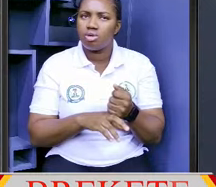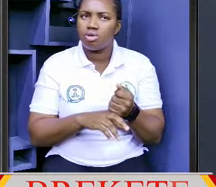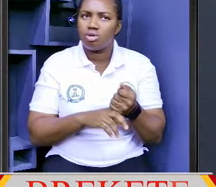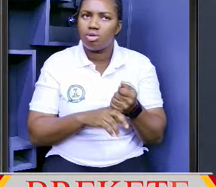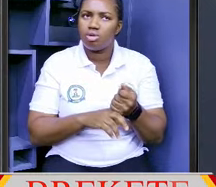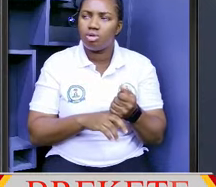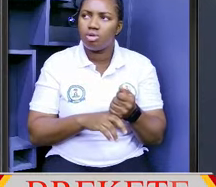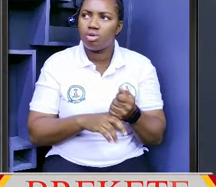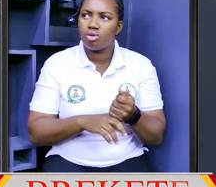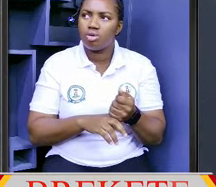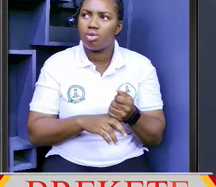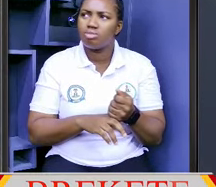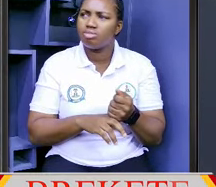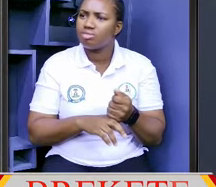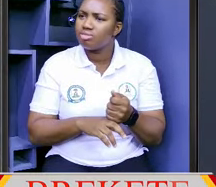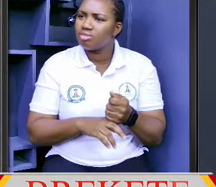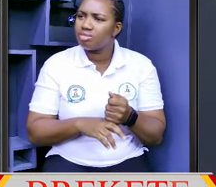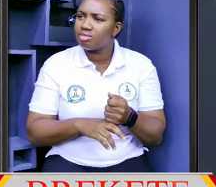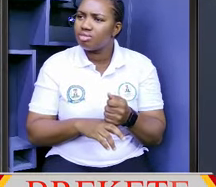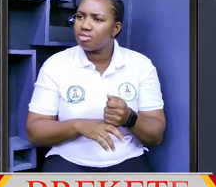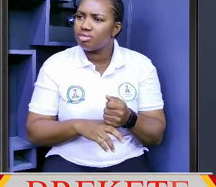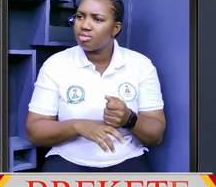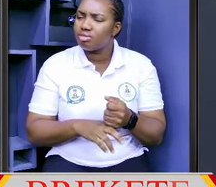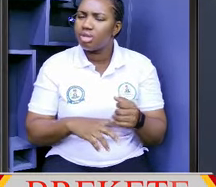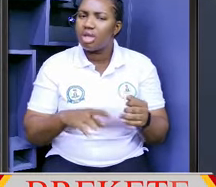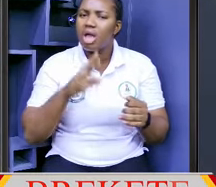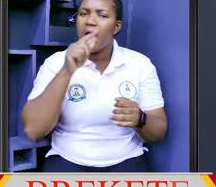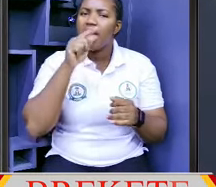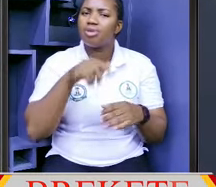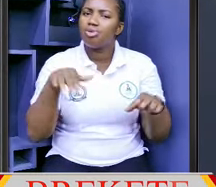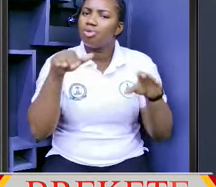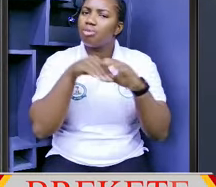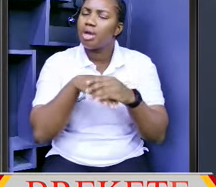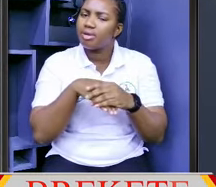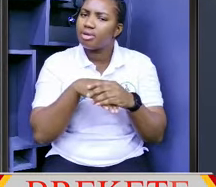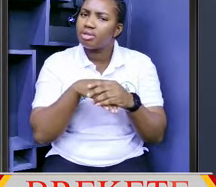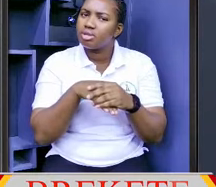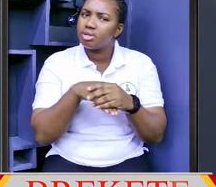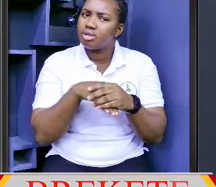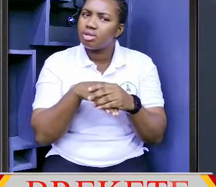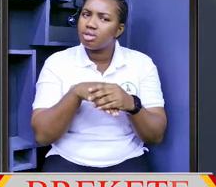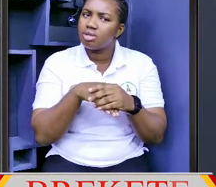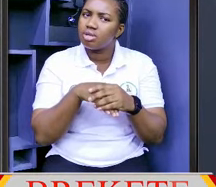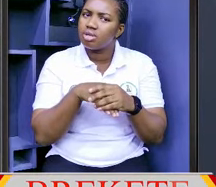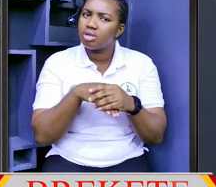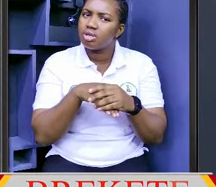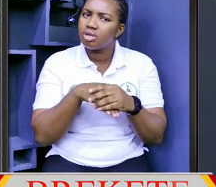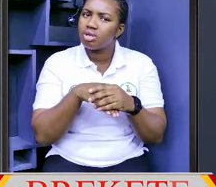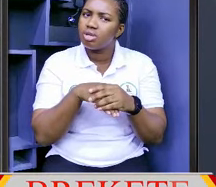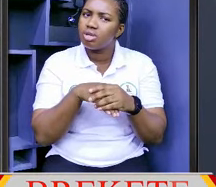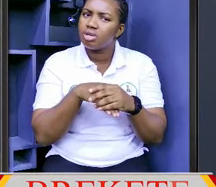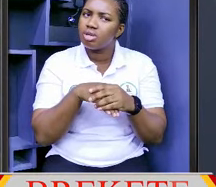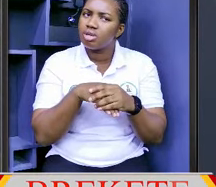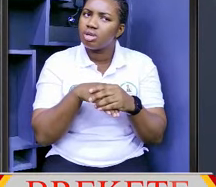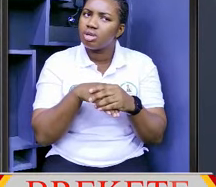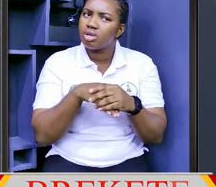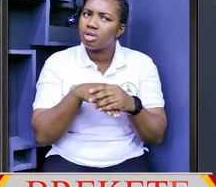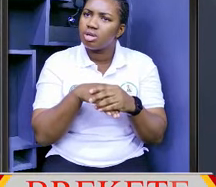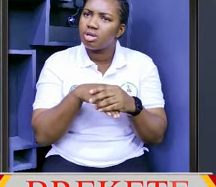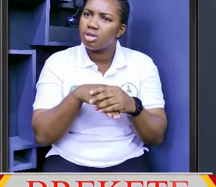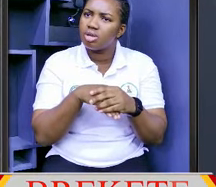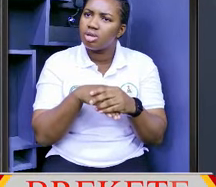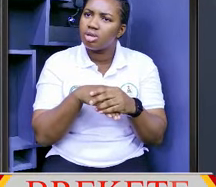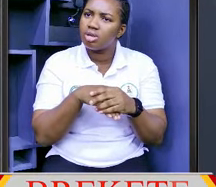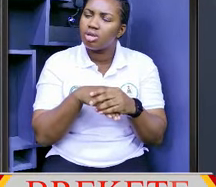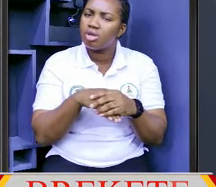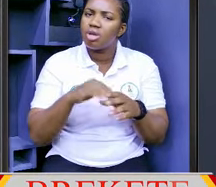Staff boy. Okay. Are you married? Are you married, sir? My wife is only in both